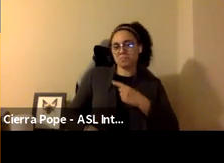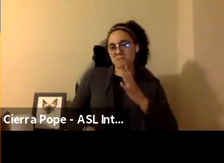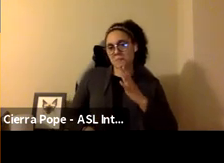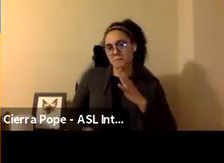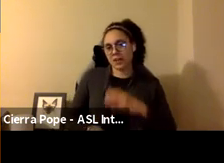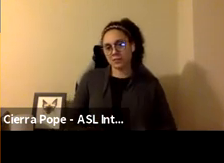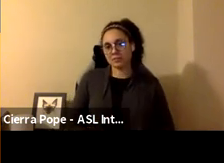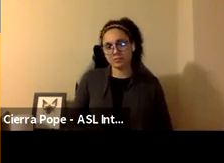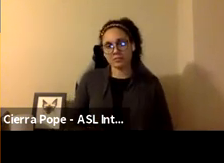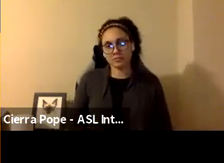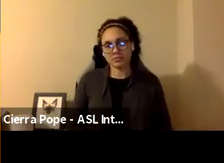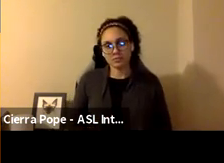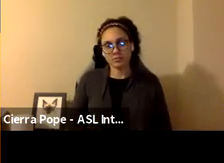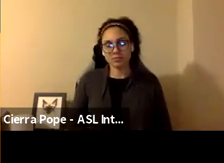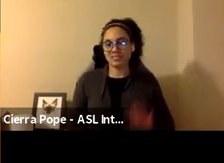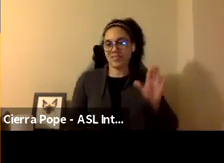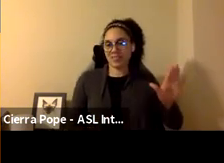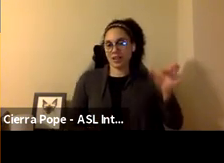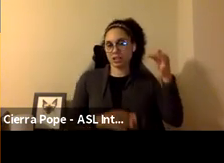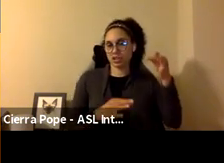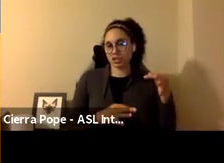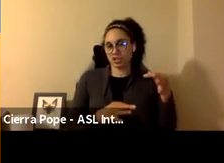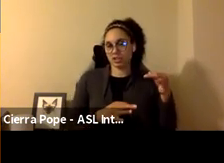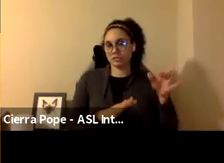let that be their choice.